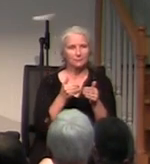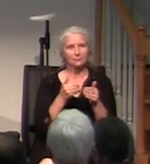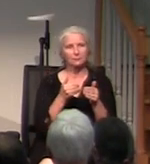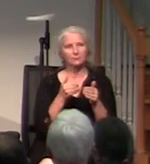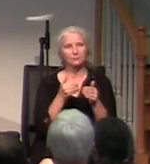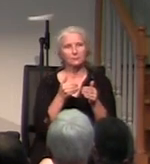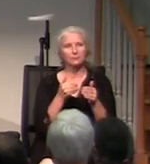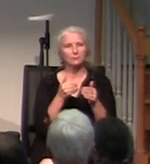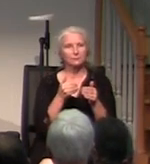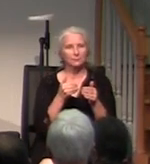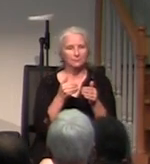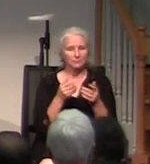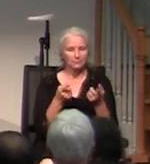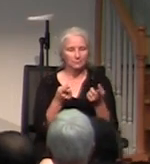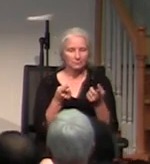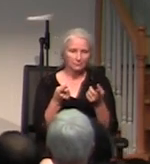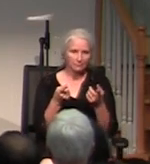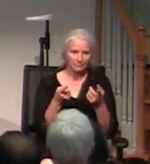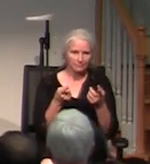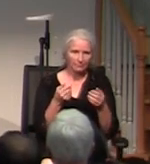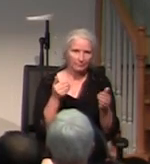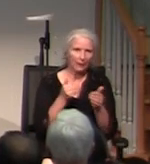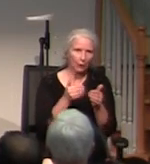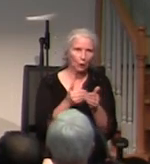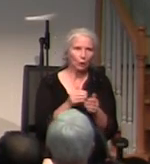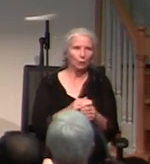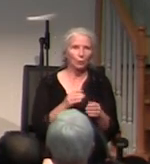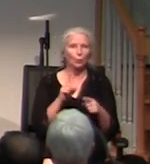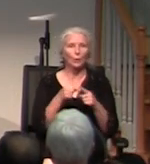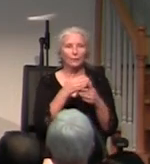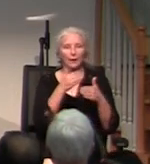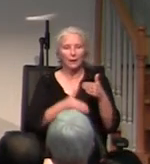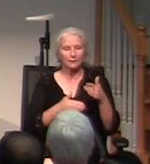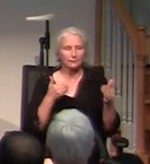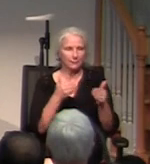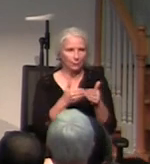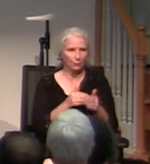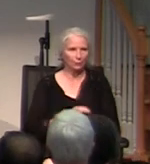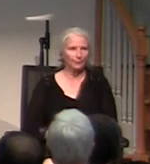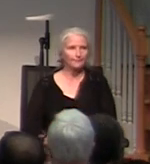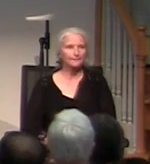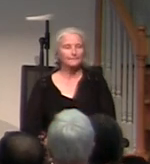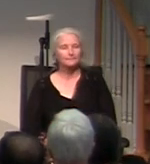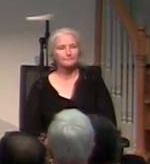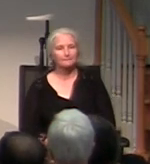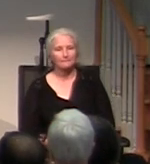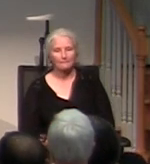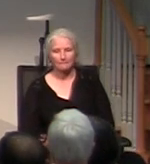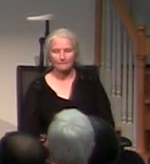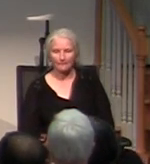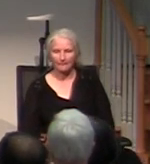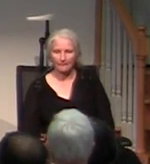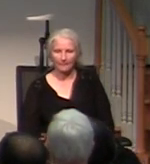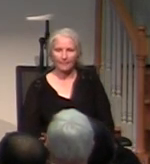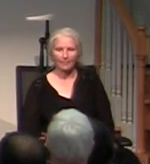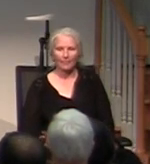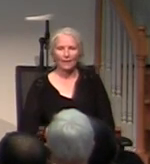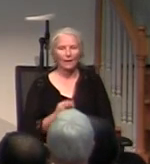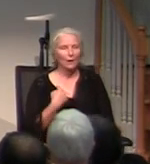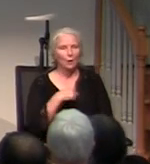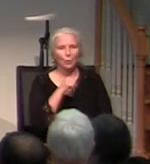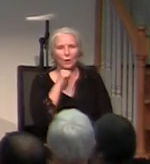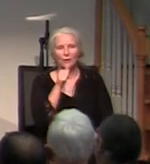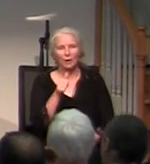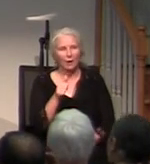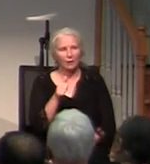decided to tackle Ezekiel 16, what he would have done, like he did with, 40 years in type and antitype. And we're not going to dwell